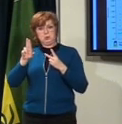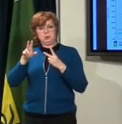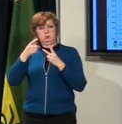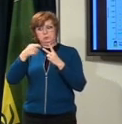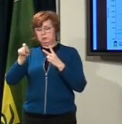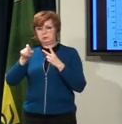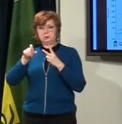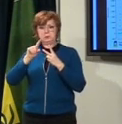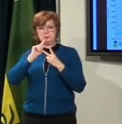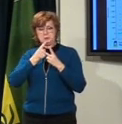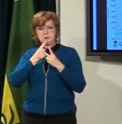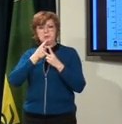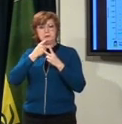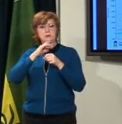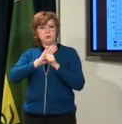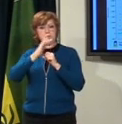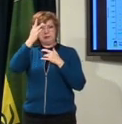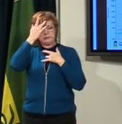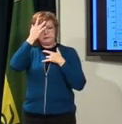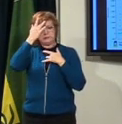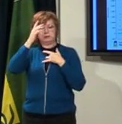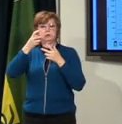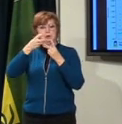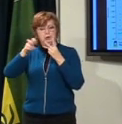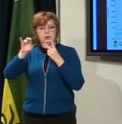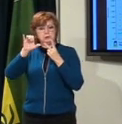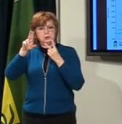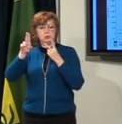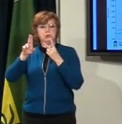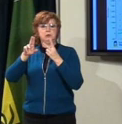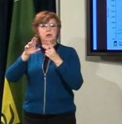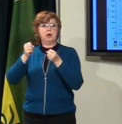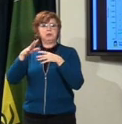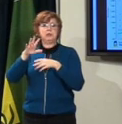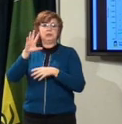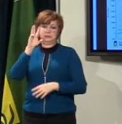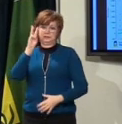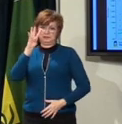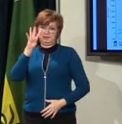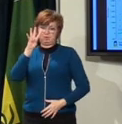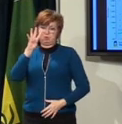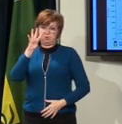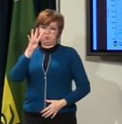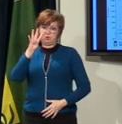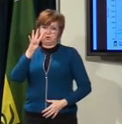potential COVID patients. So with this as our